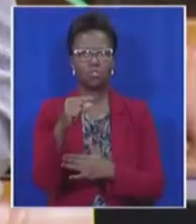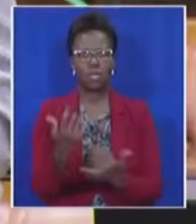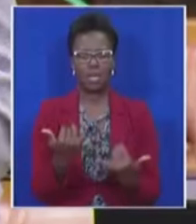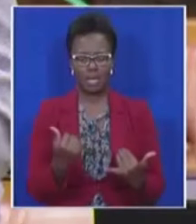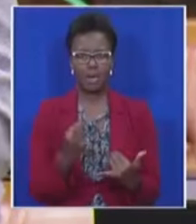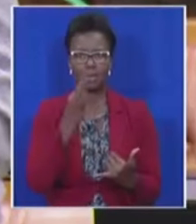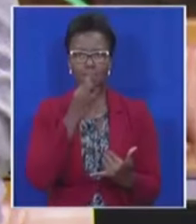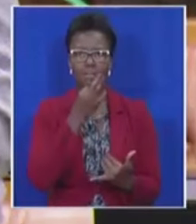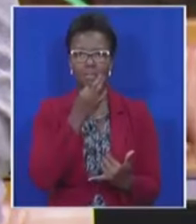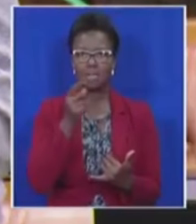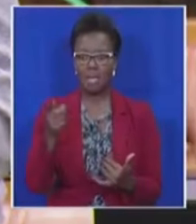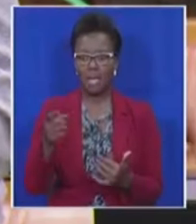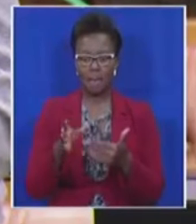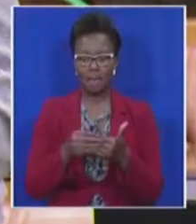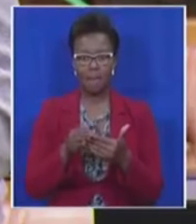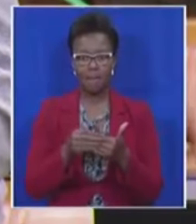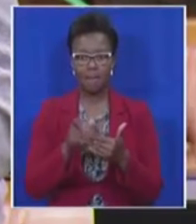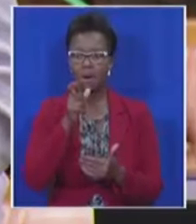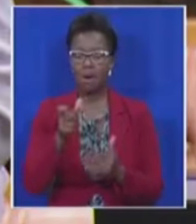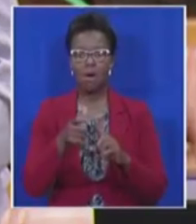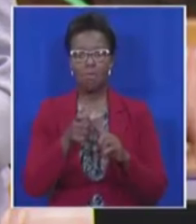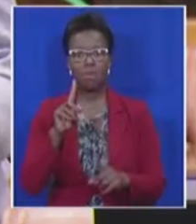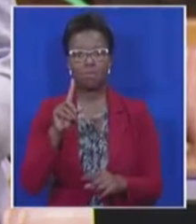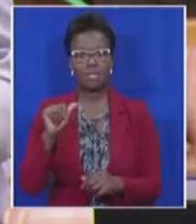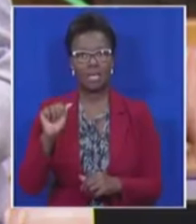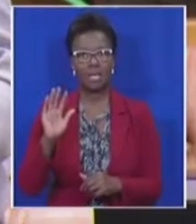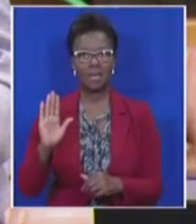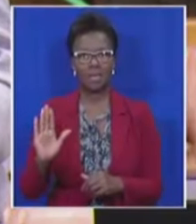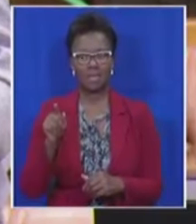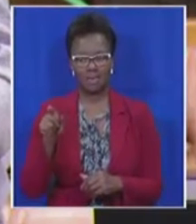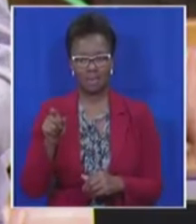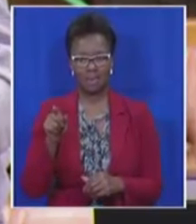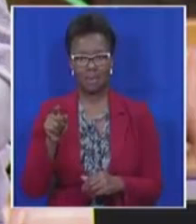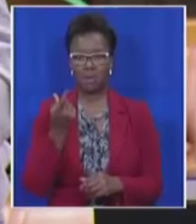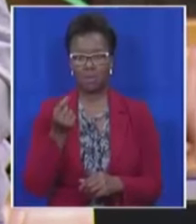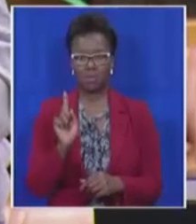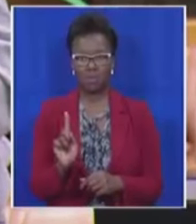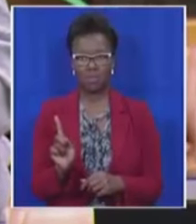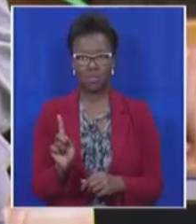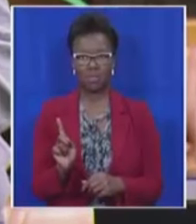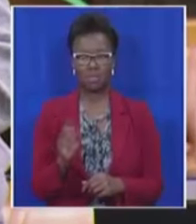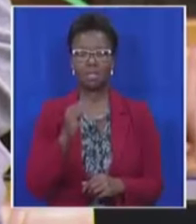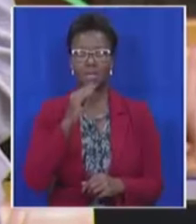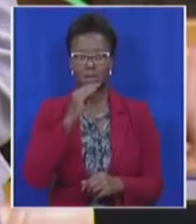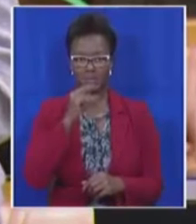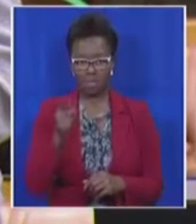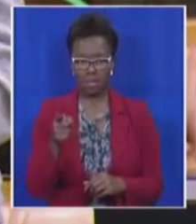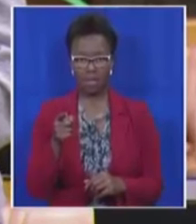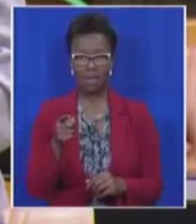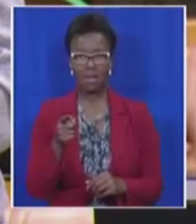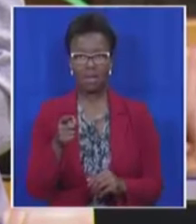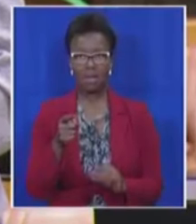the utterances of the Member of the Opposition is actually in contempt of